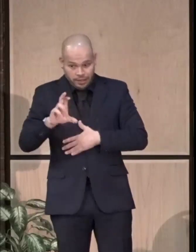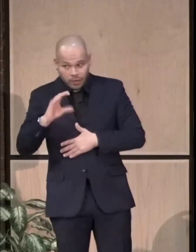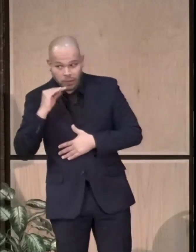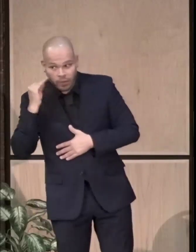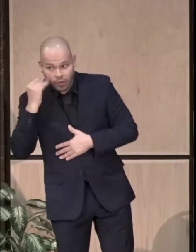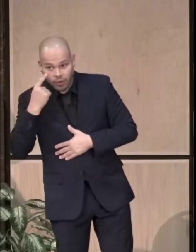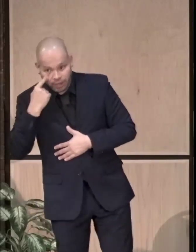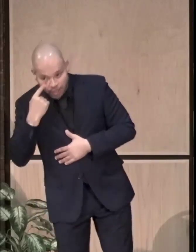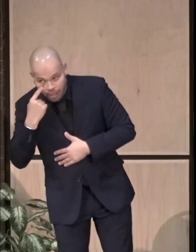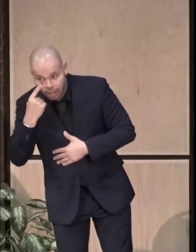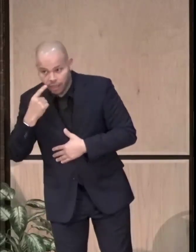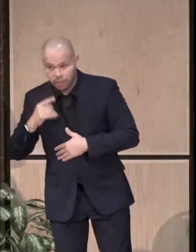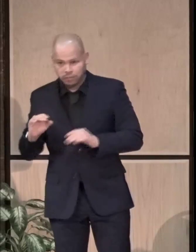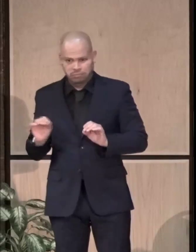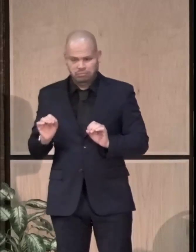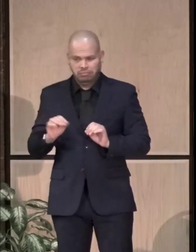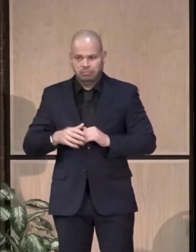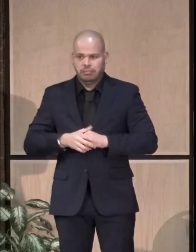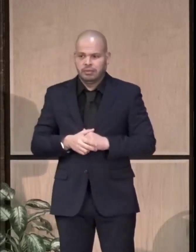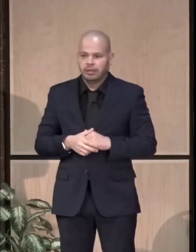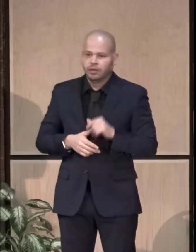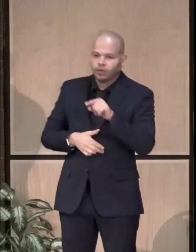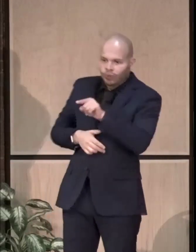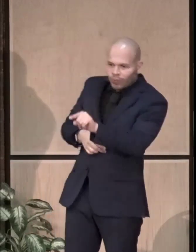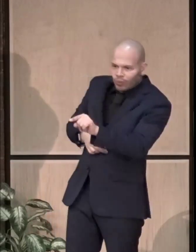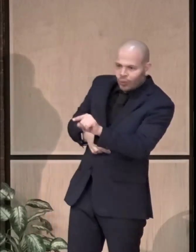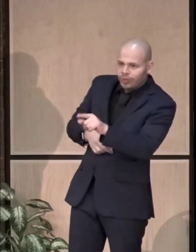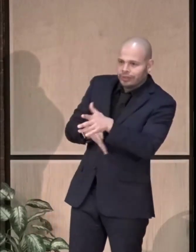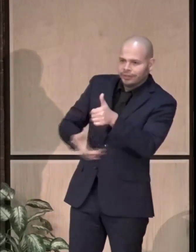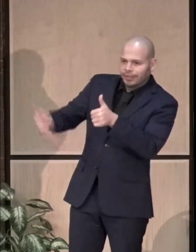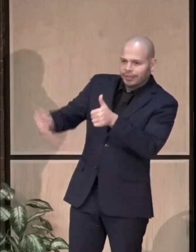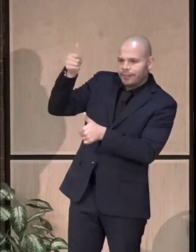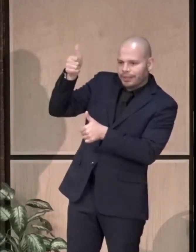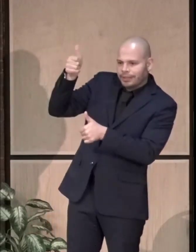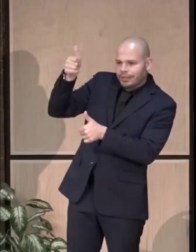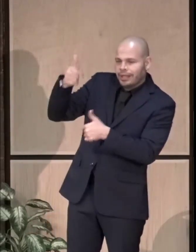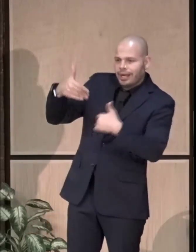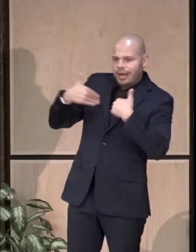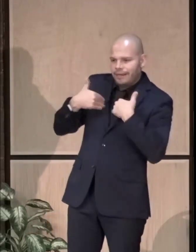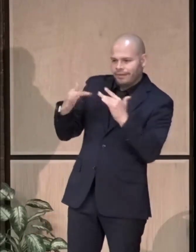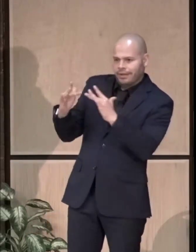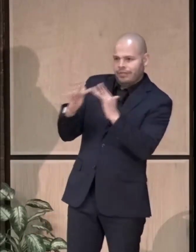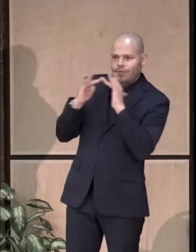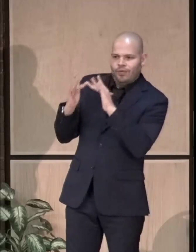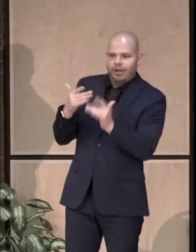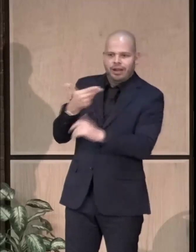But as the commander, you had contact information for the hospital personnel, right?